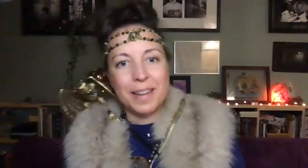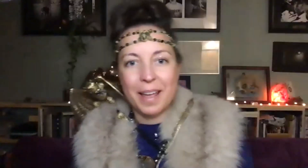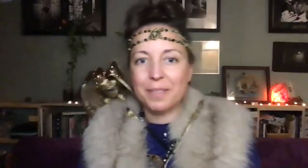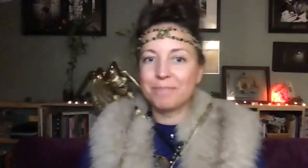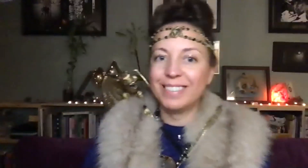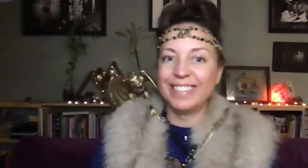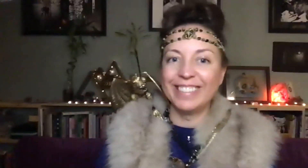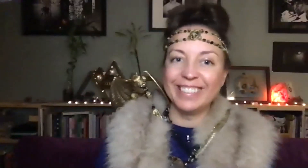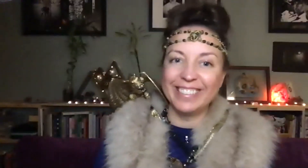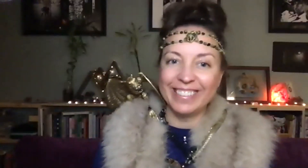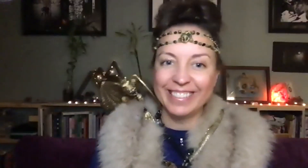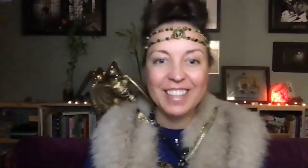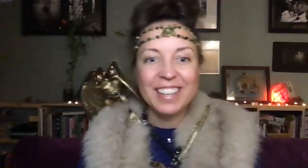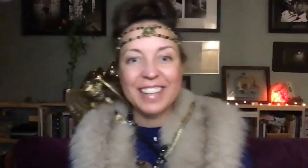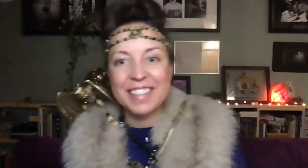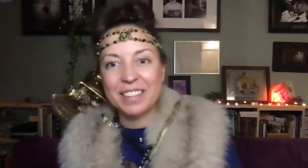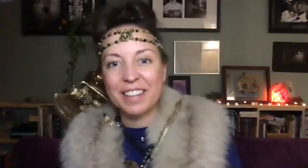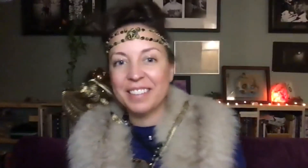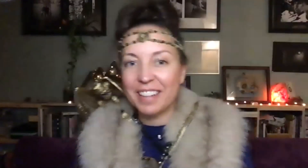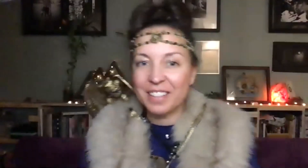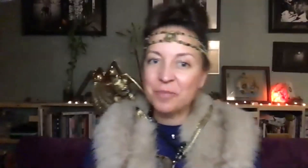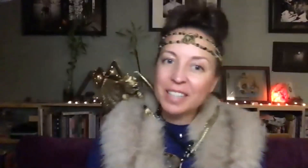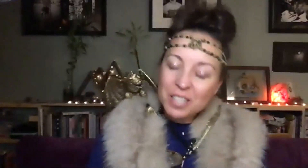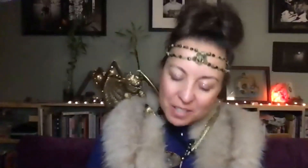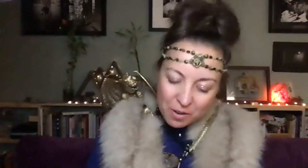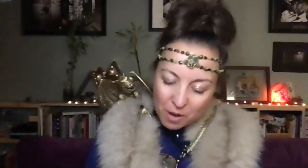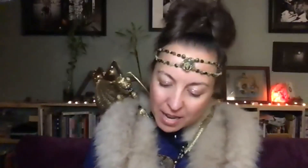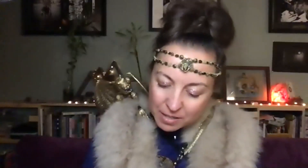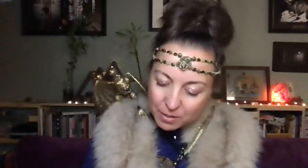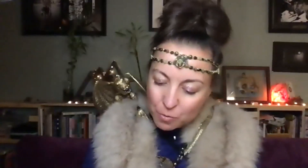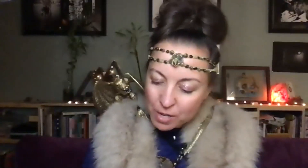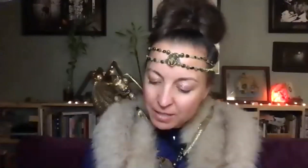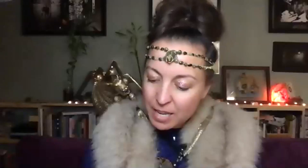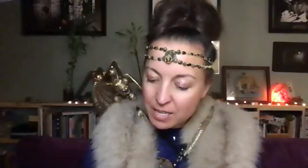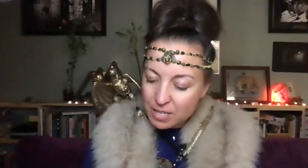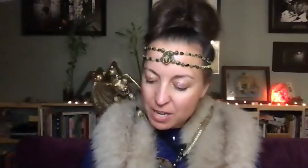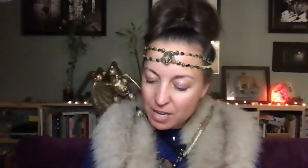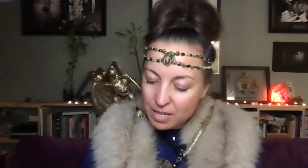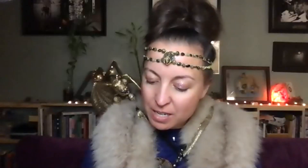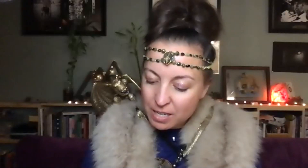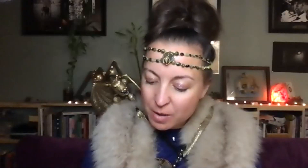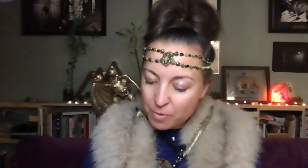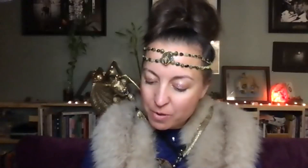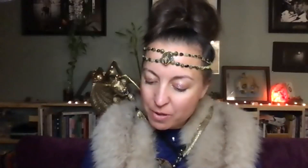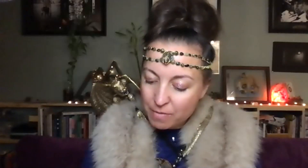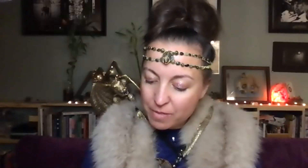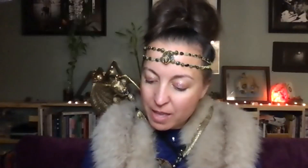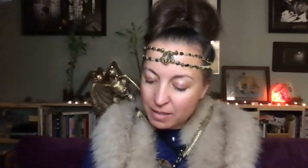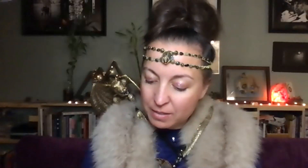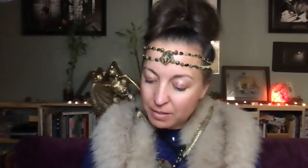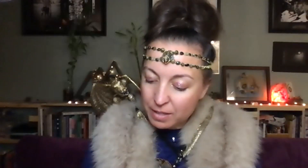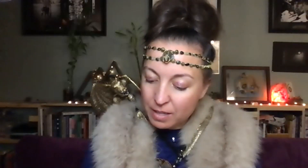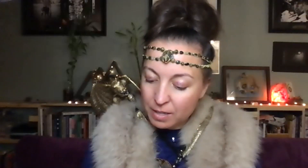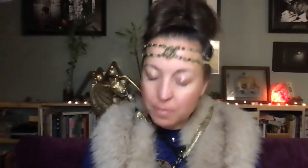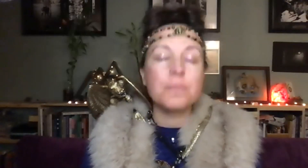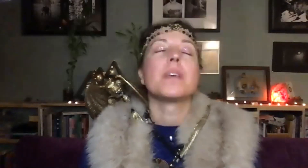the dead that's out there. So I just want to touch on a couple of